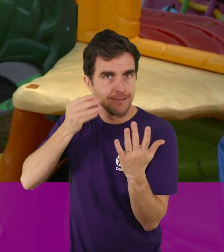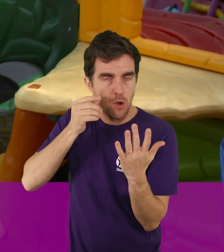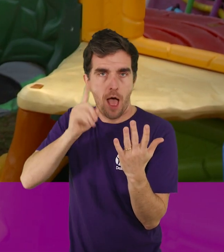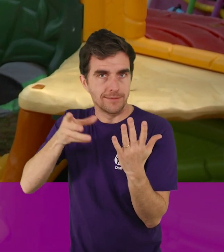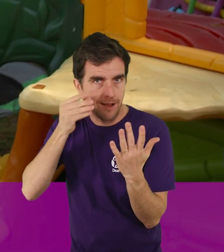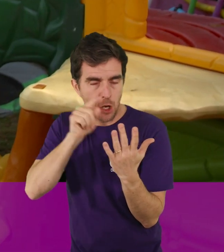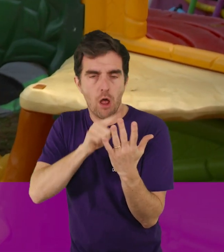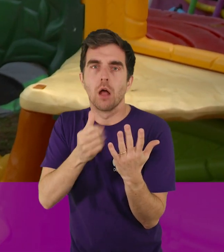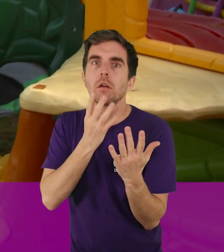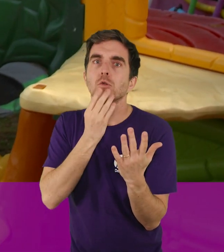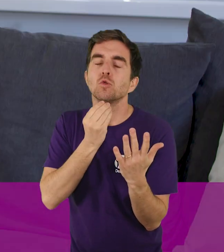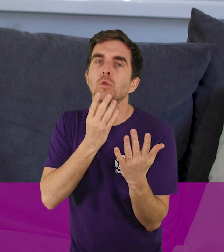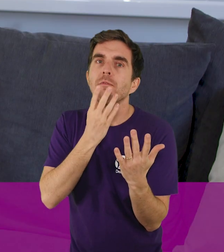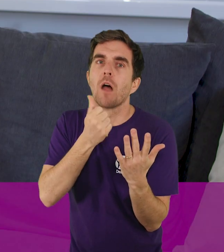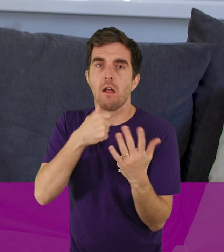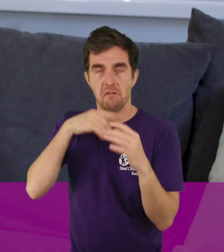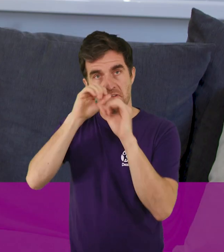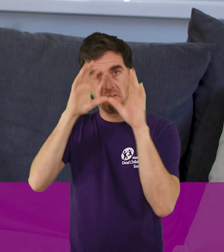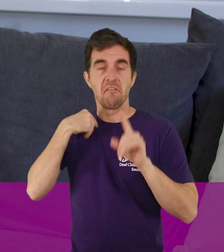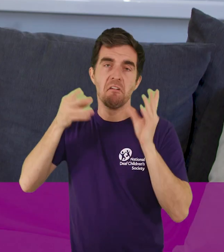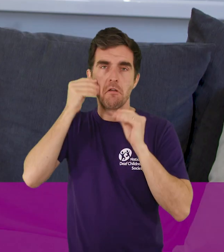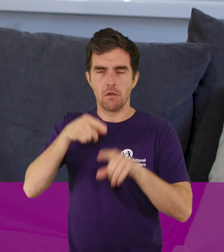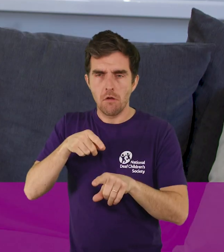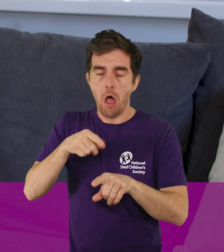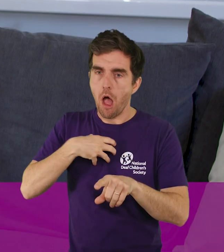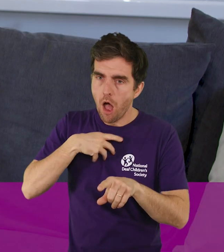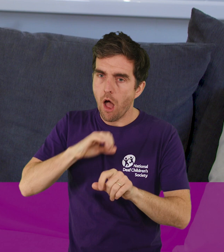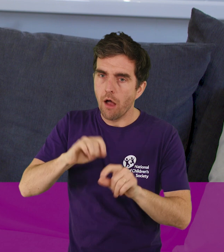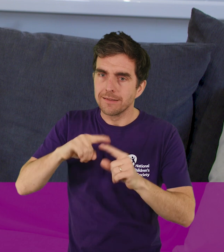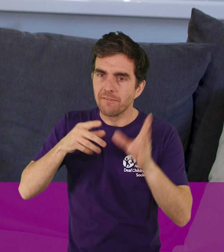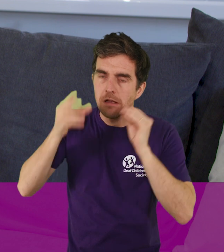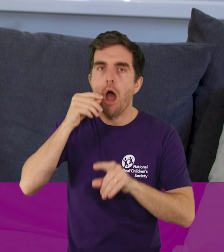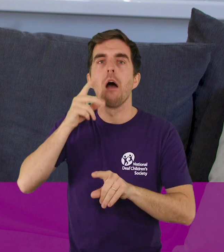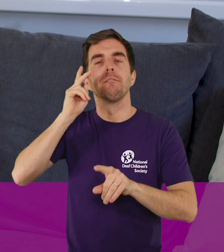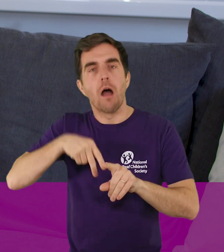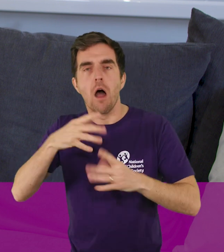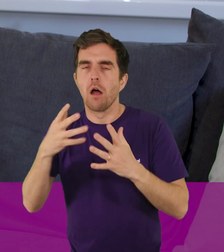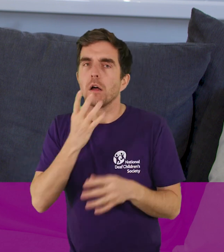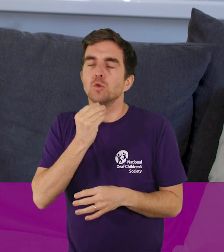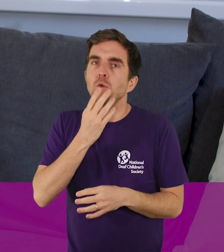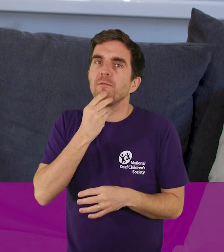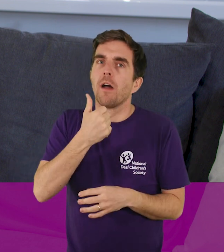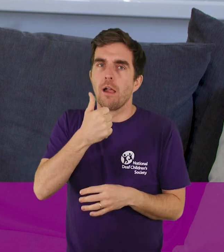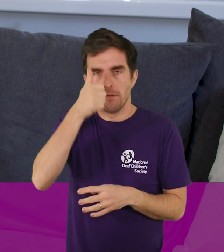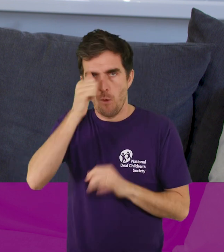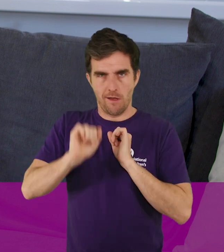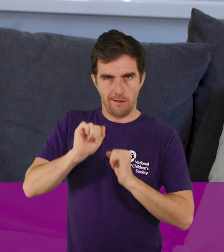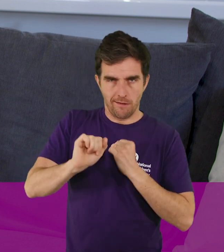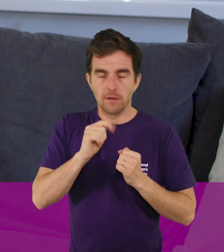what your child can't hear. It's a really useful tool and really puts into perspective exactly what your child